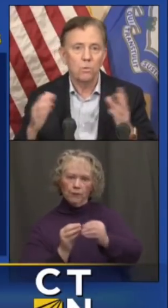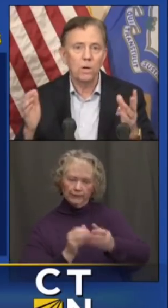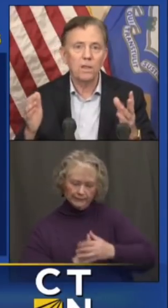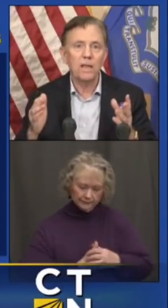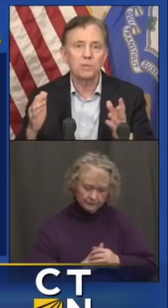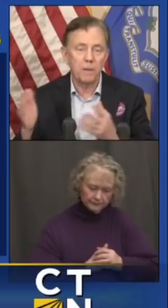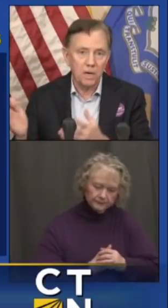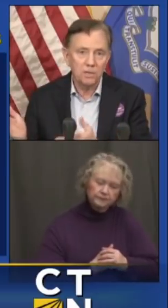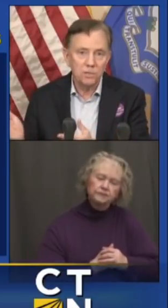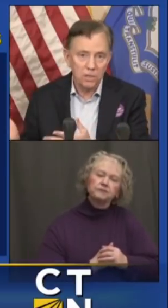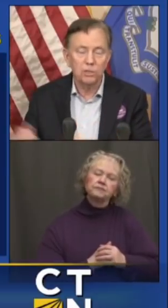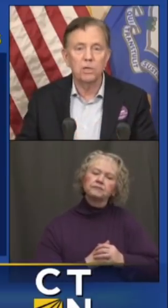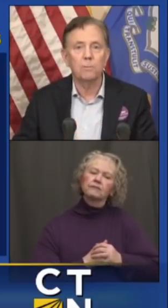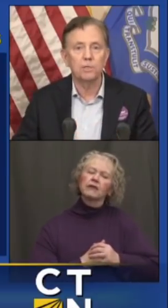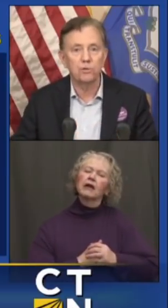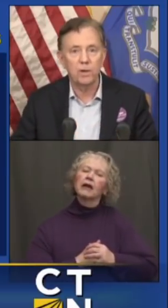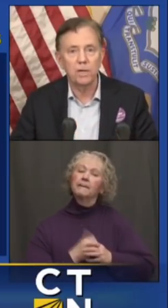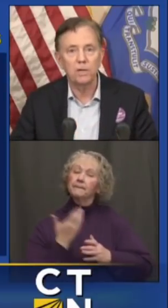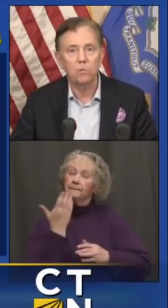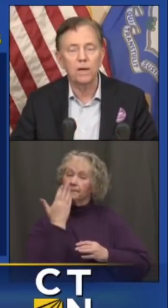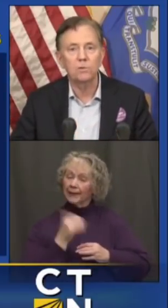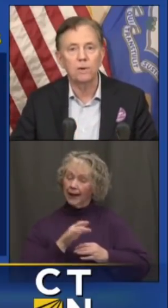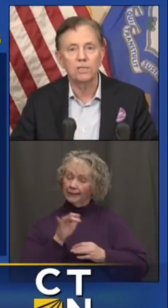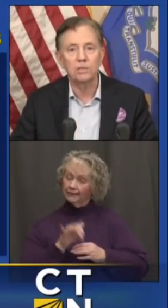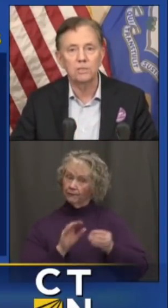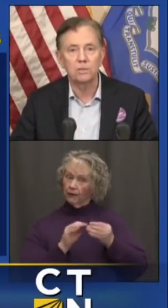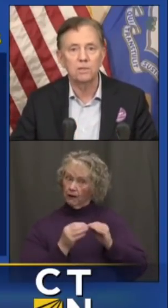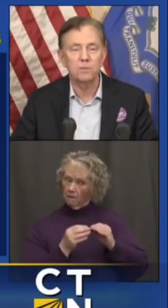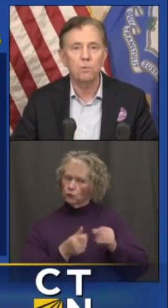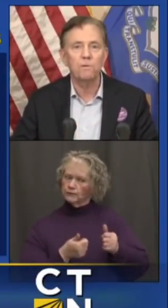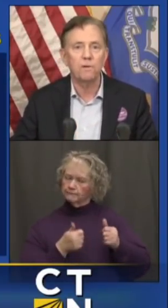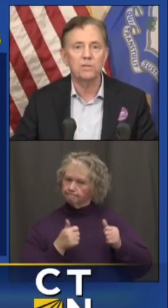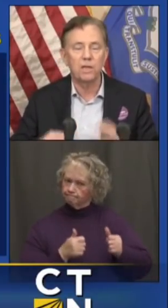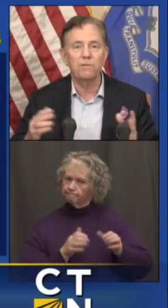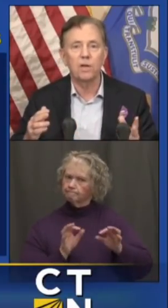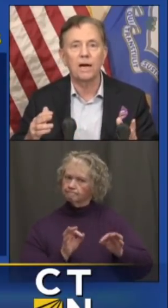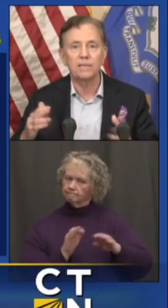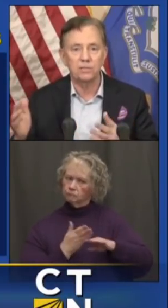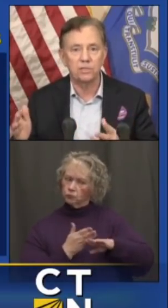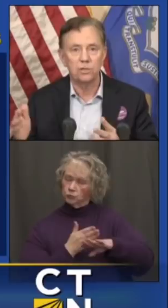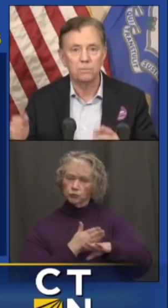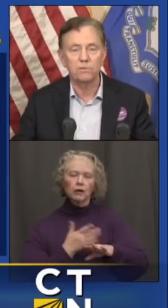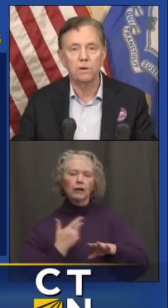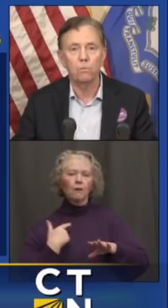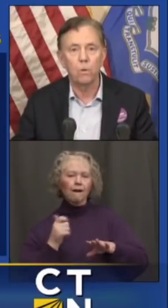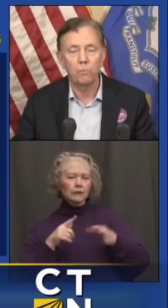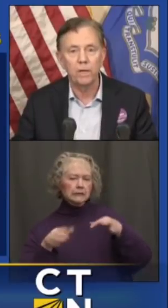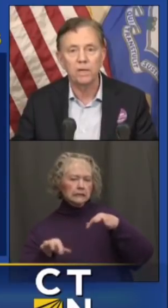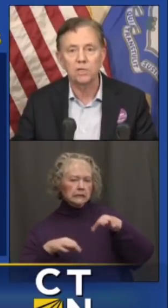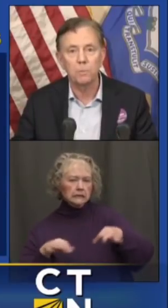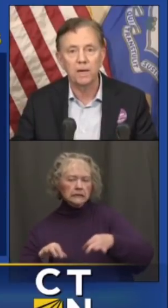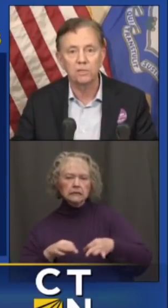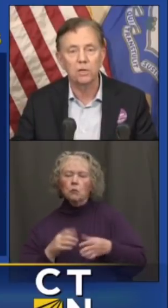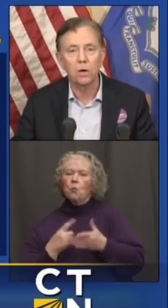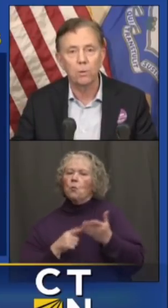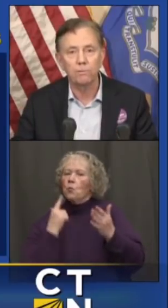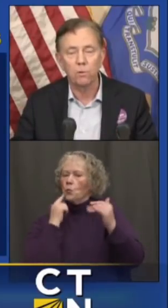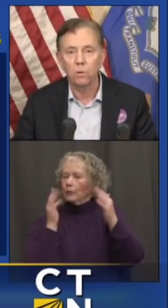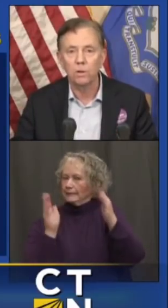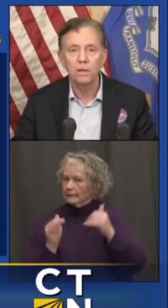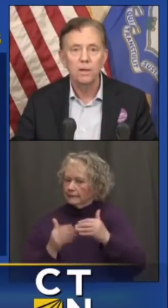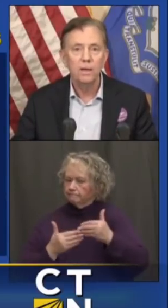So one of the things, because of the numbers trending in the right direction, it's important for us to give you guidance in terms of what we can expect